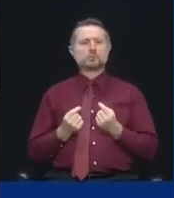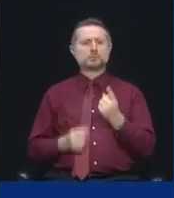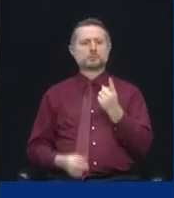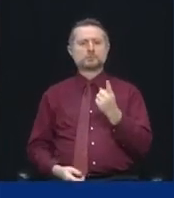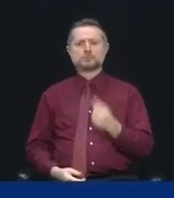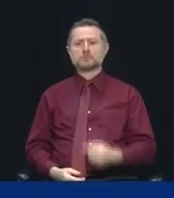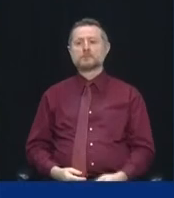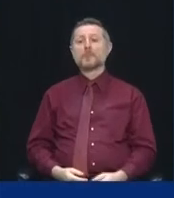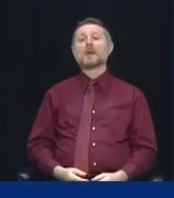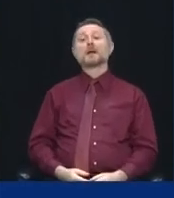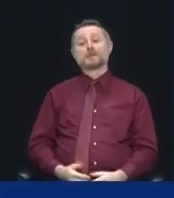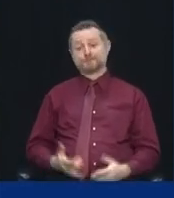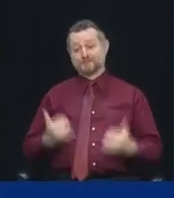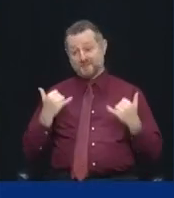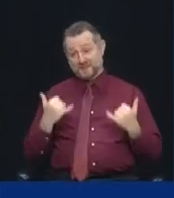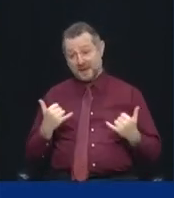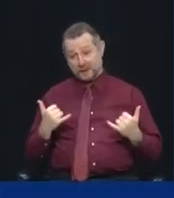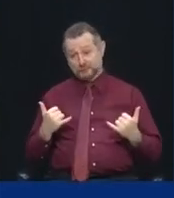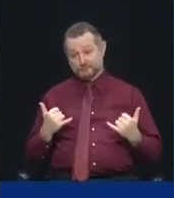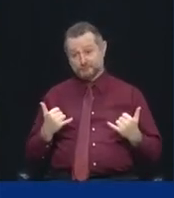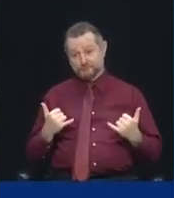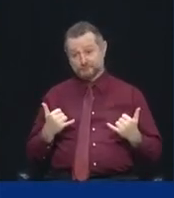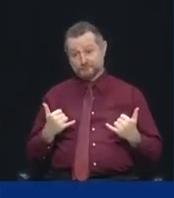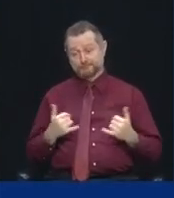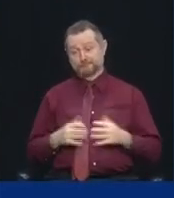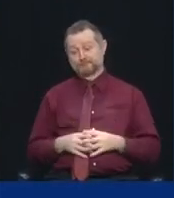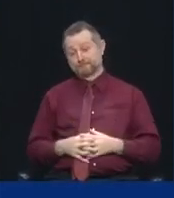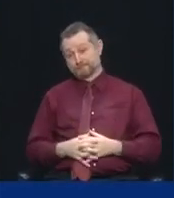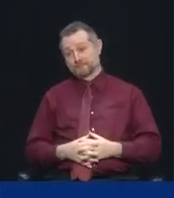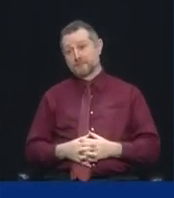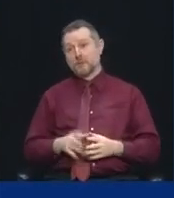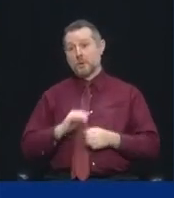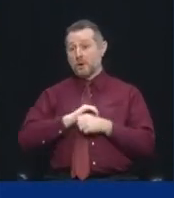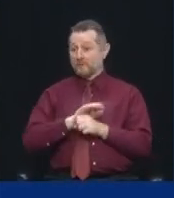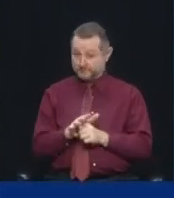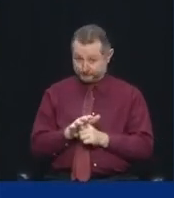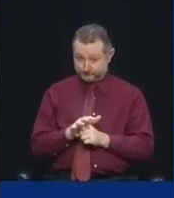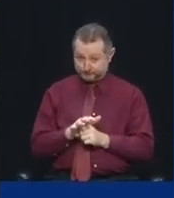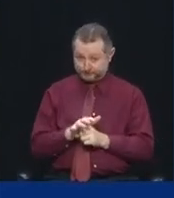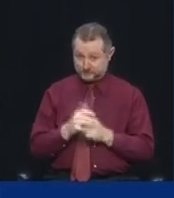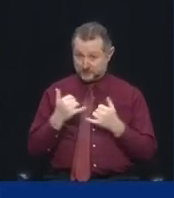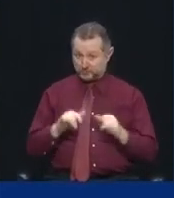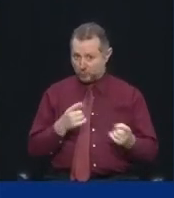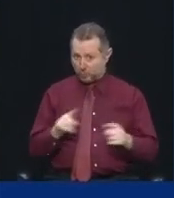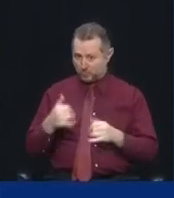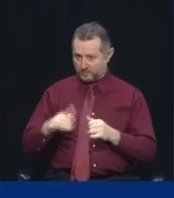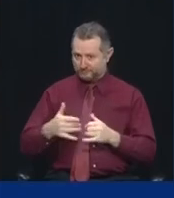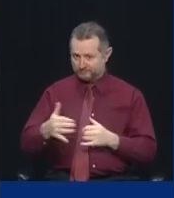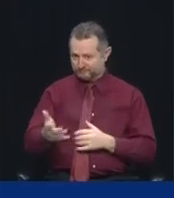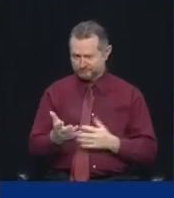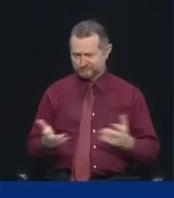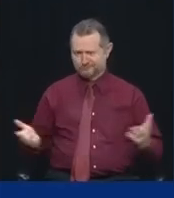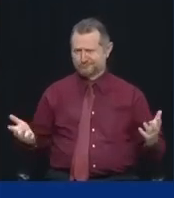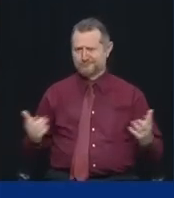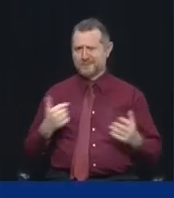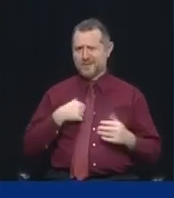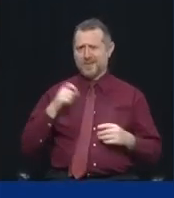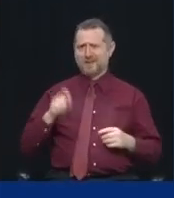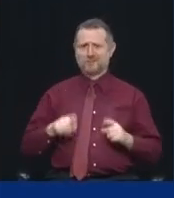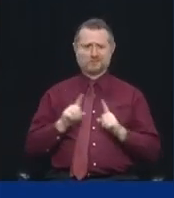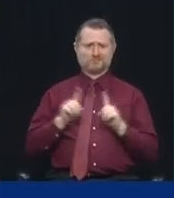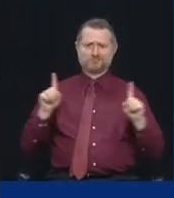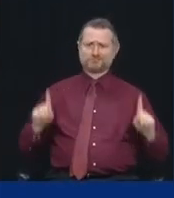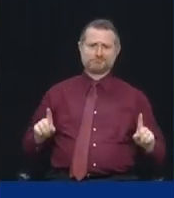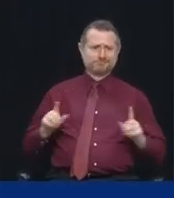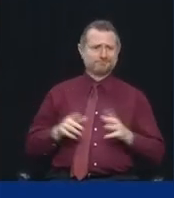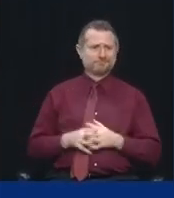Now we are in a COVID situation, so social distancing